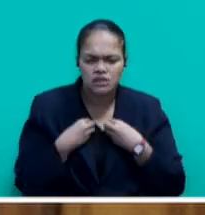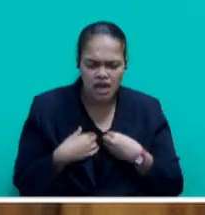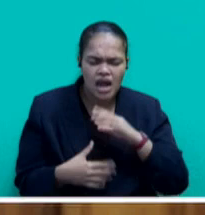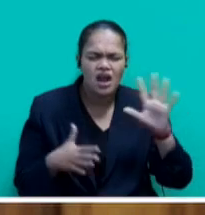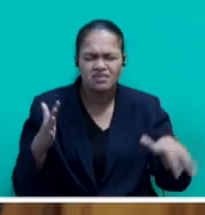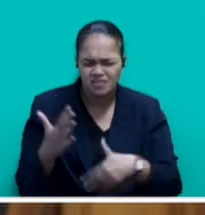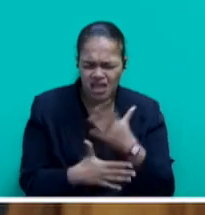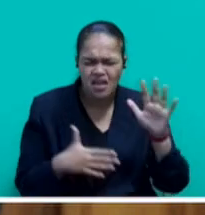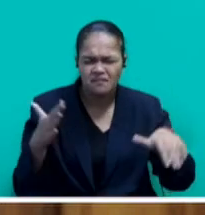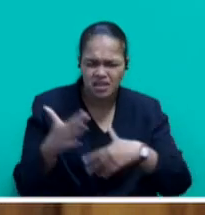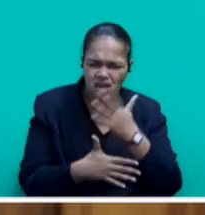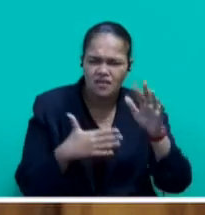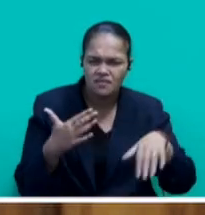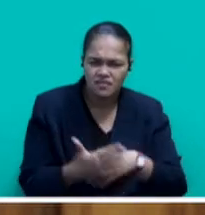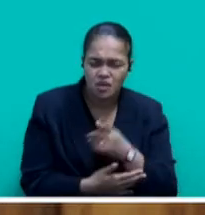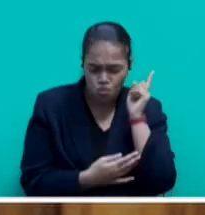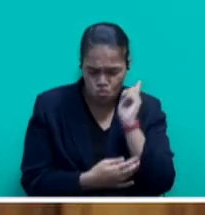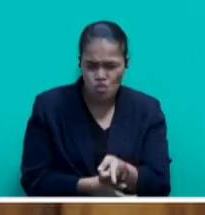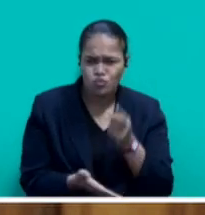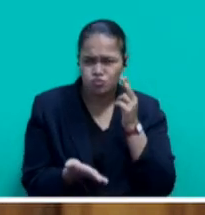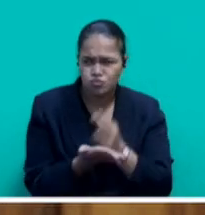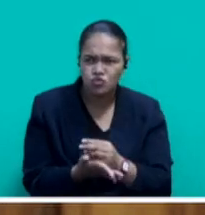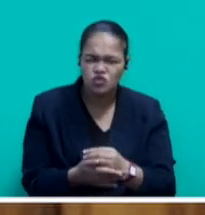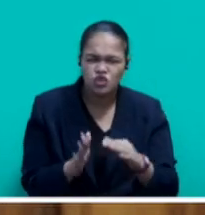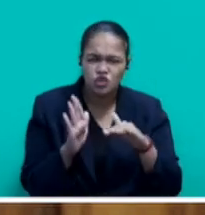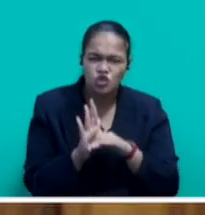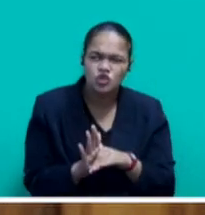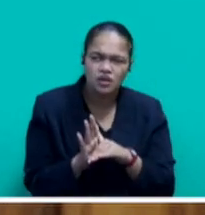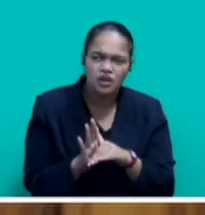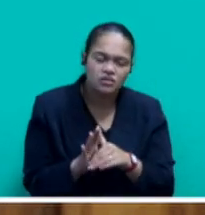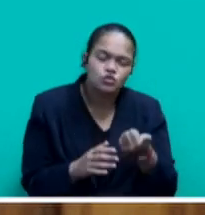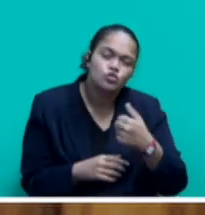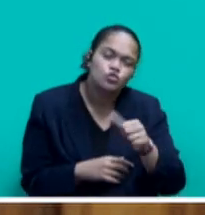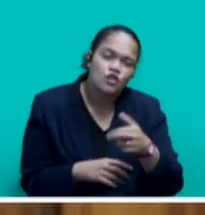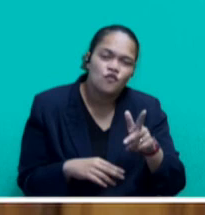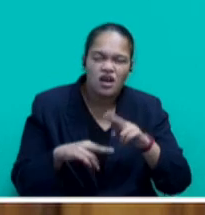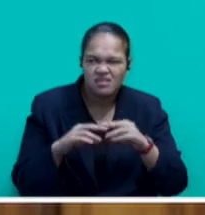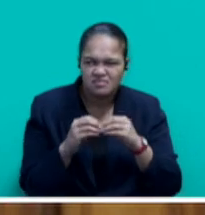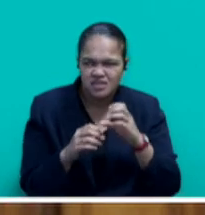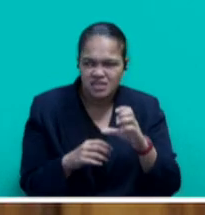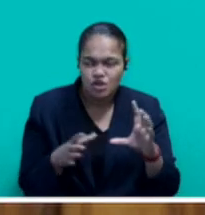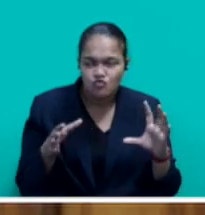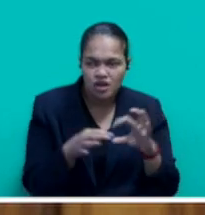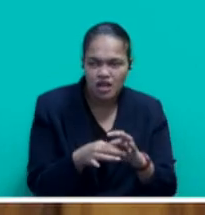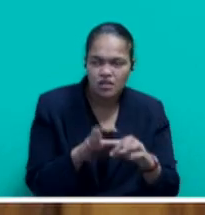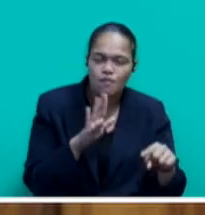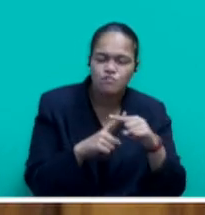is far from the truth. The chairman and many board members use it only for FBC-related businesses, and the positive